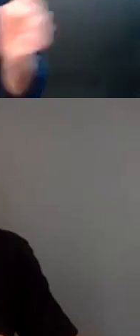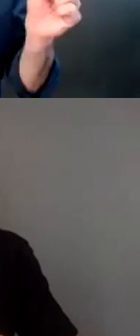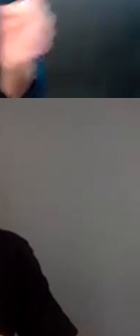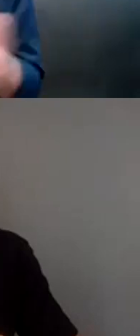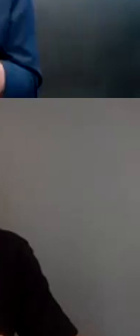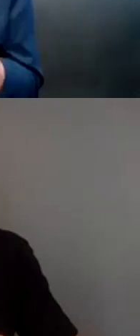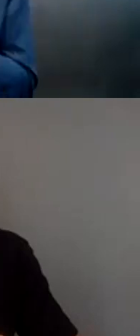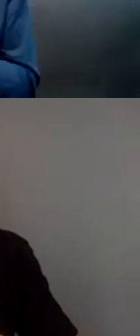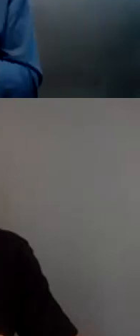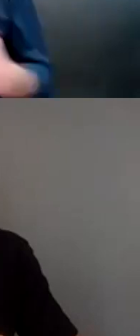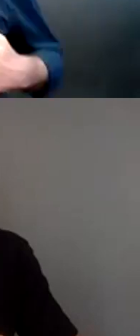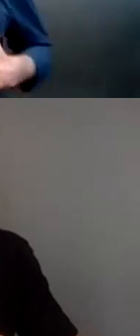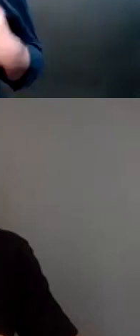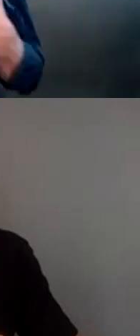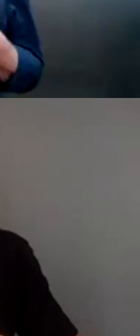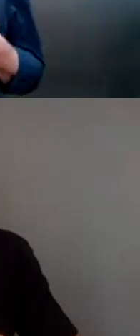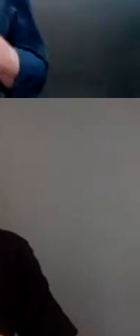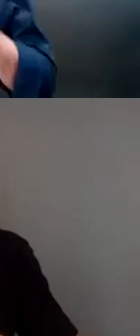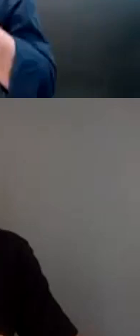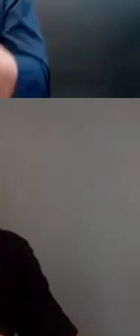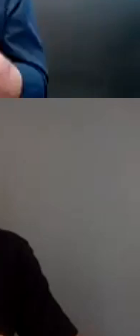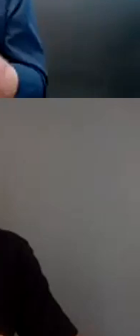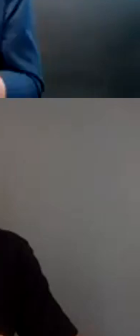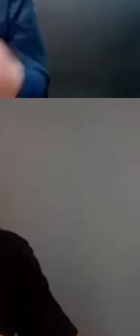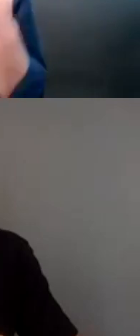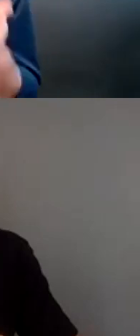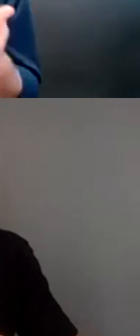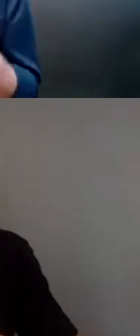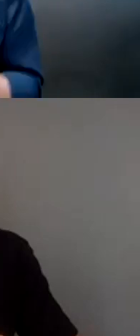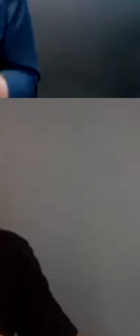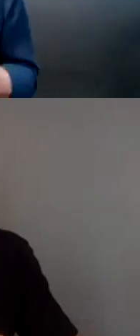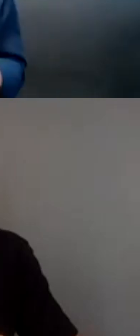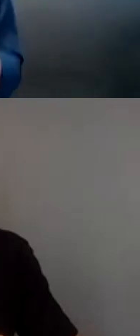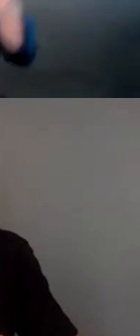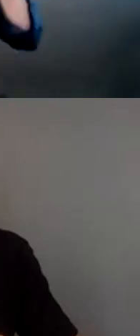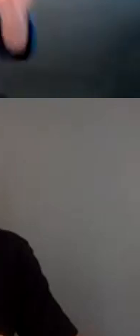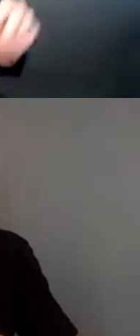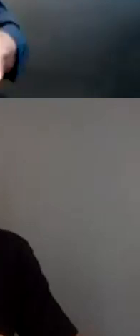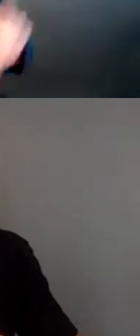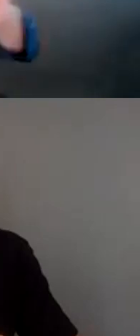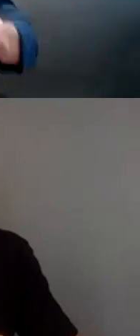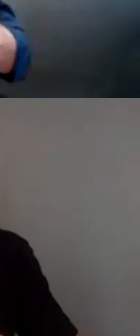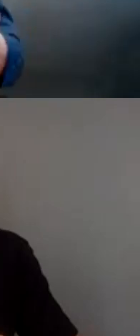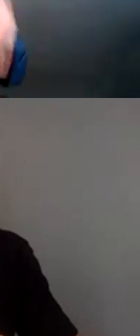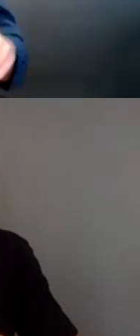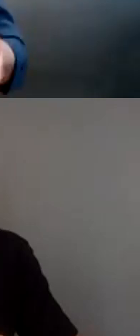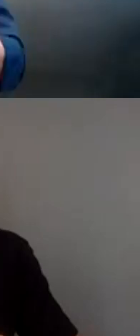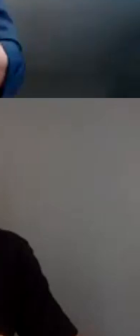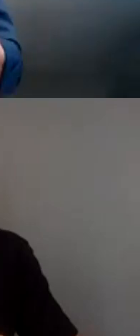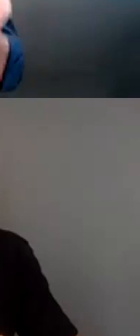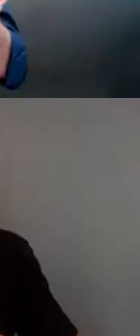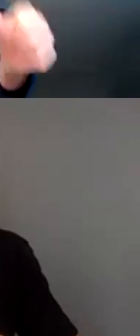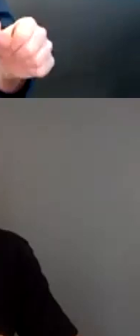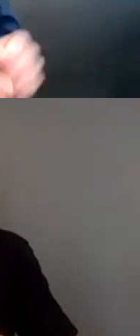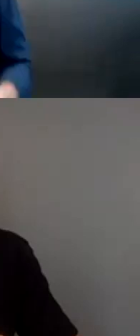the immediacy of caring about people. And that can happen anywhere at any time, even in